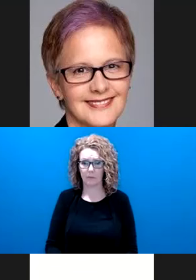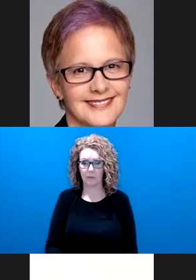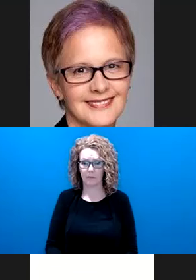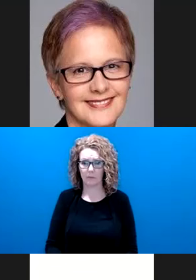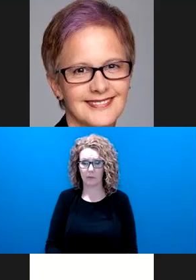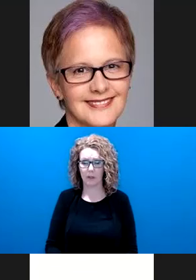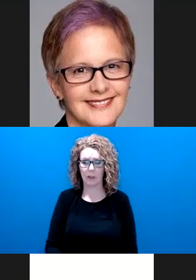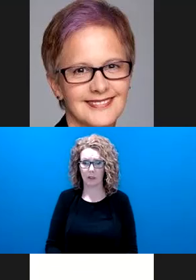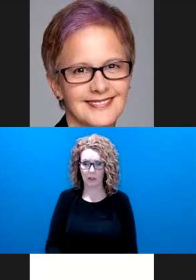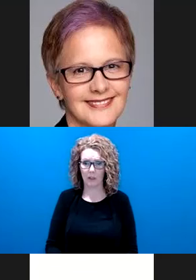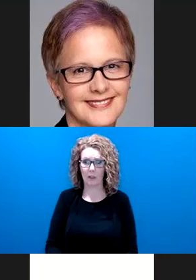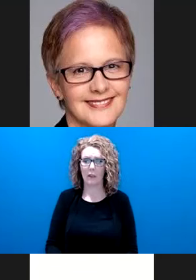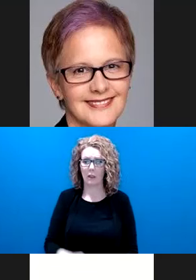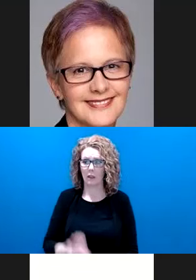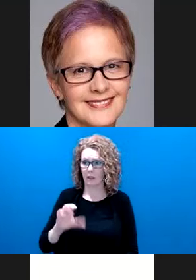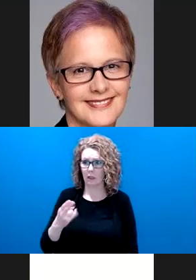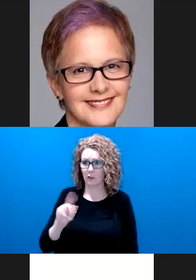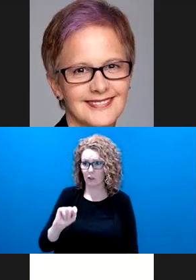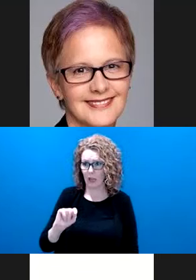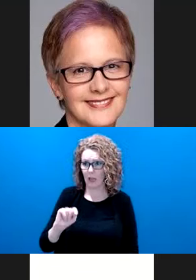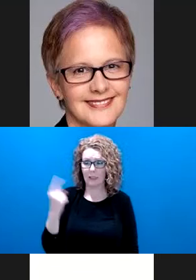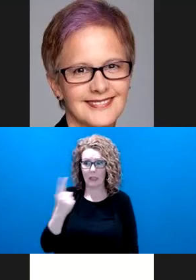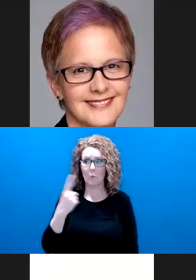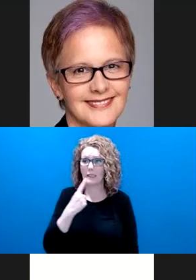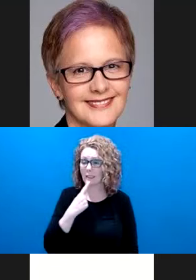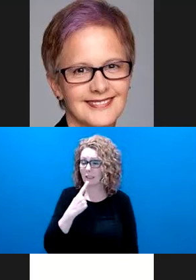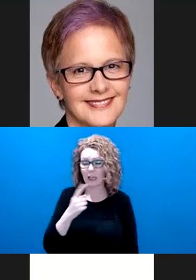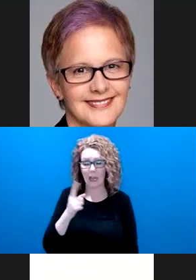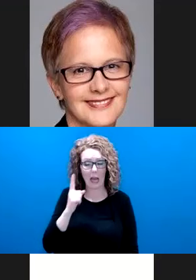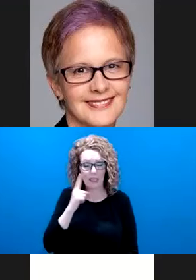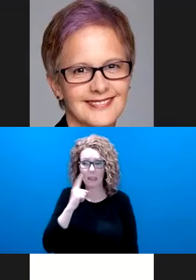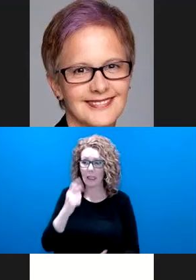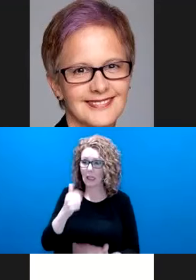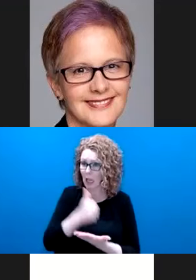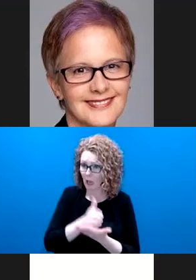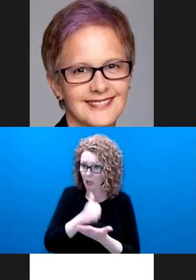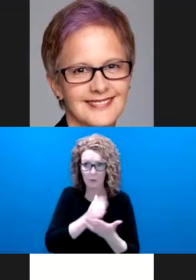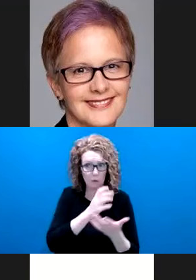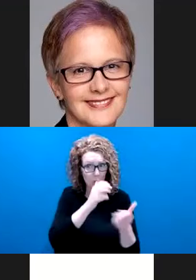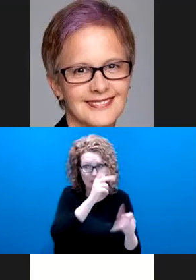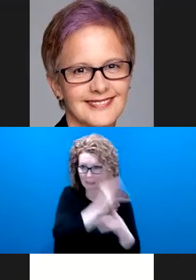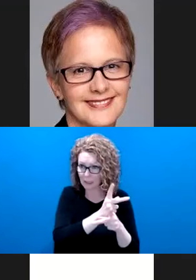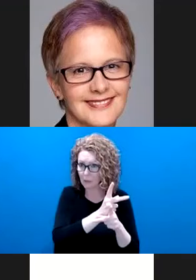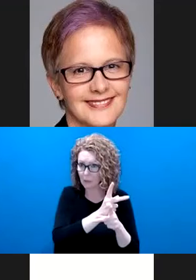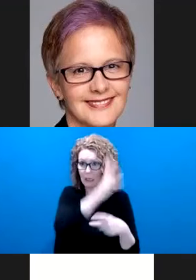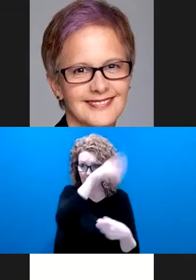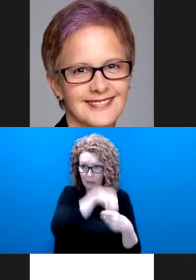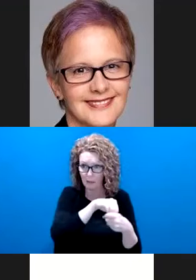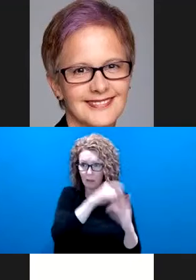box too. It's useful to have it repeated and match the statute to help clarify.